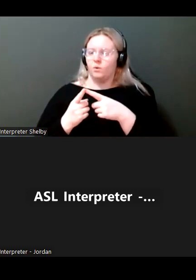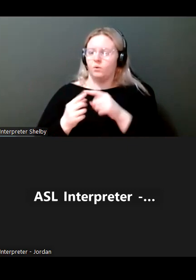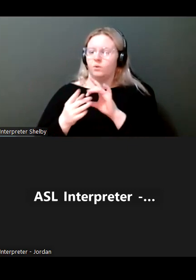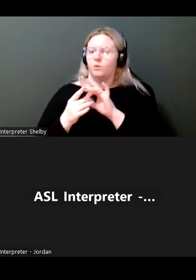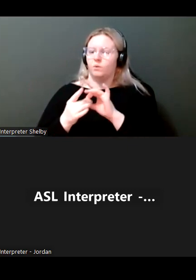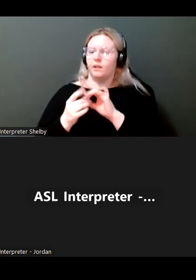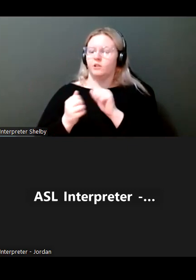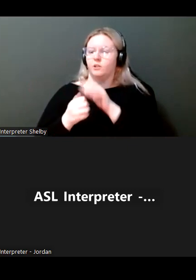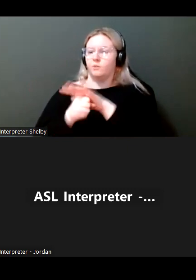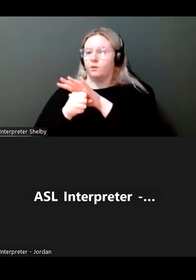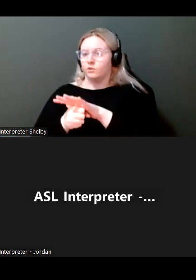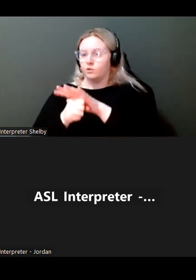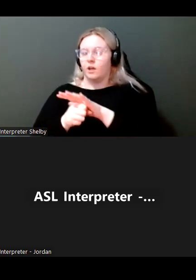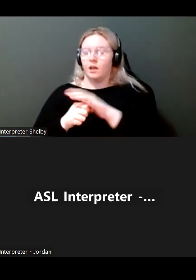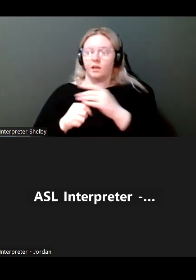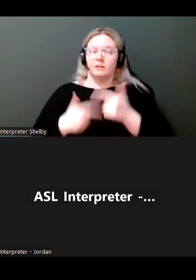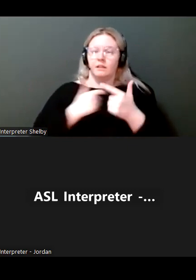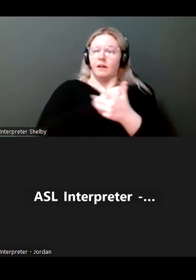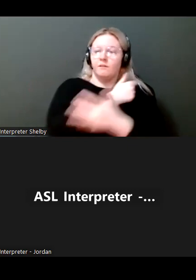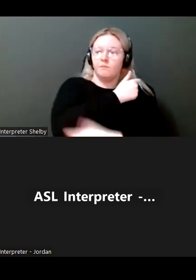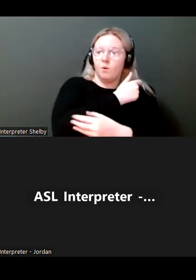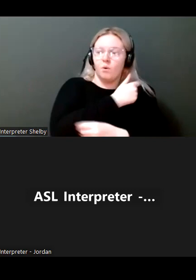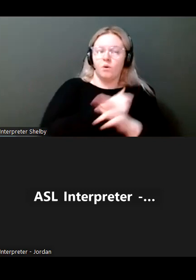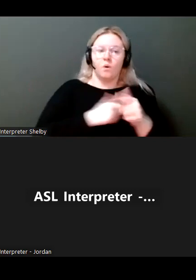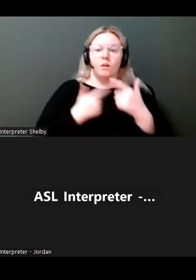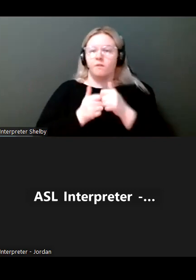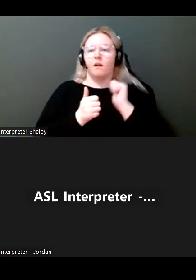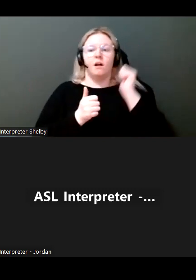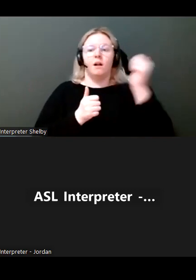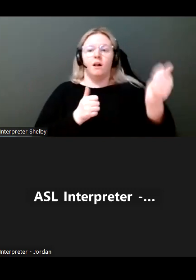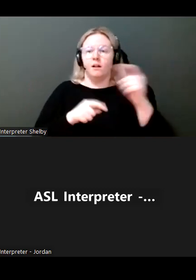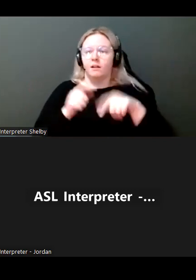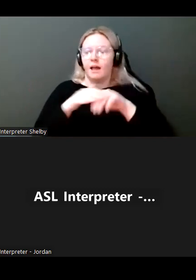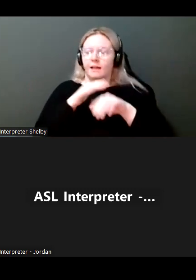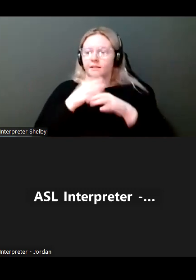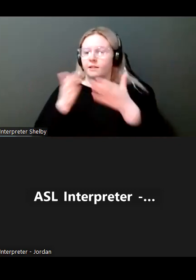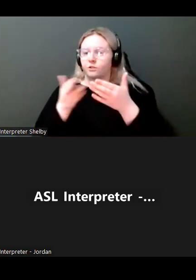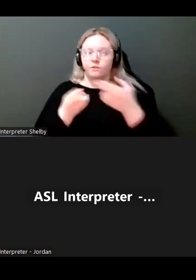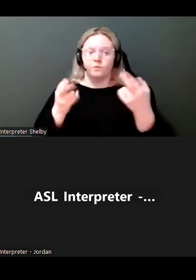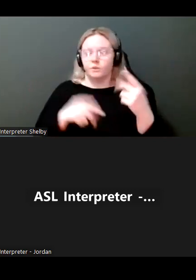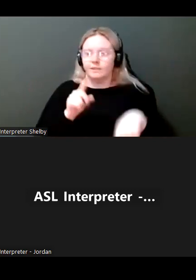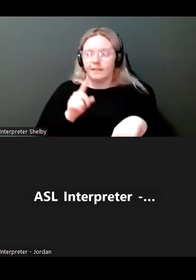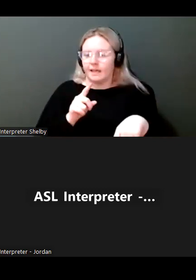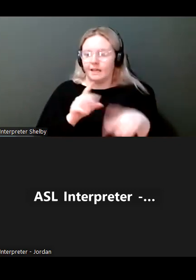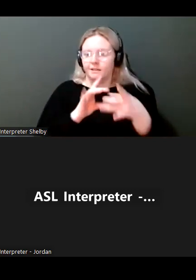between stress and living in poverty or living in rural and remote areas where there may not be so many services. You know, so maybe there could be